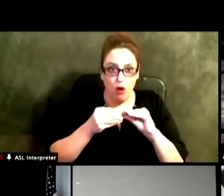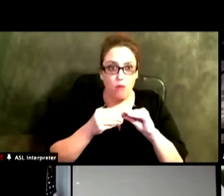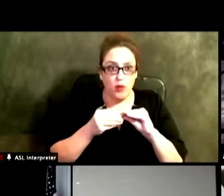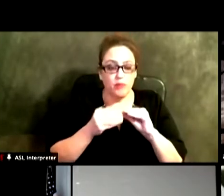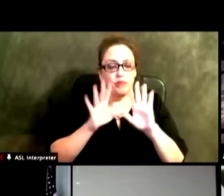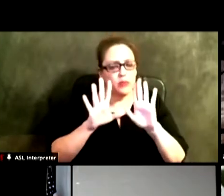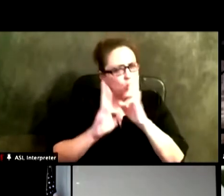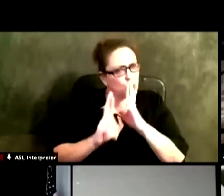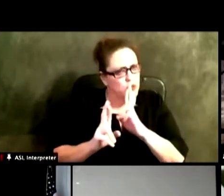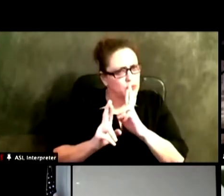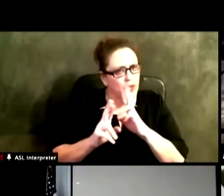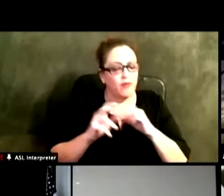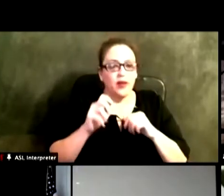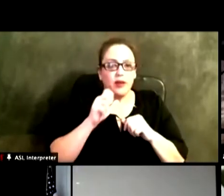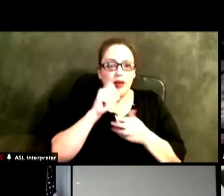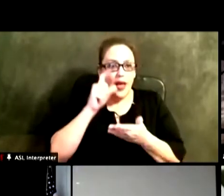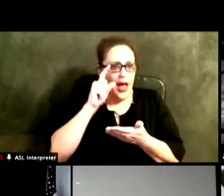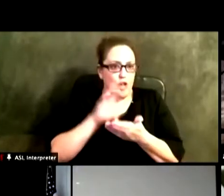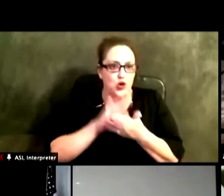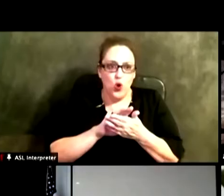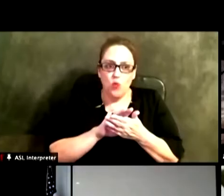believe that we can get substantial changes in